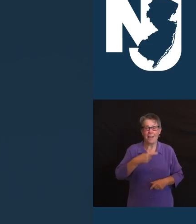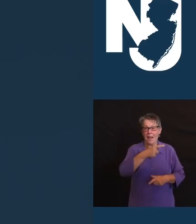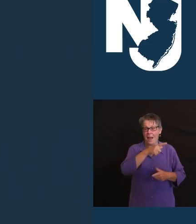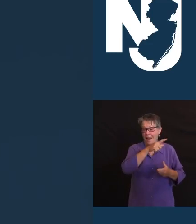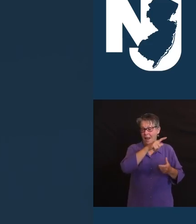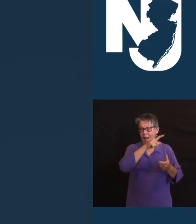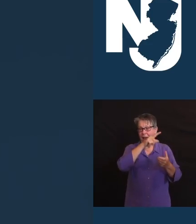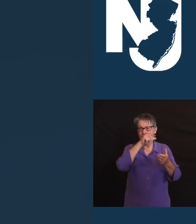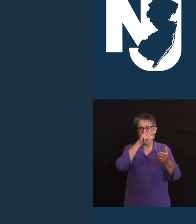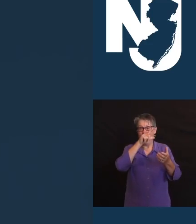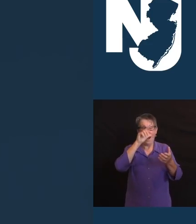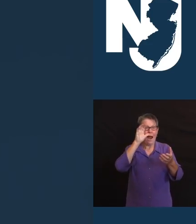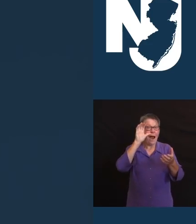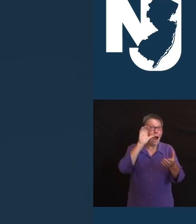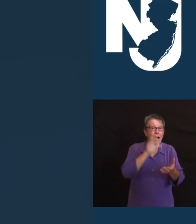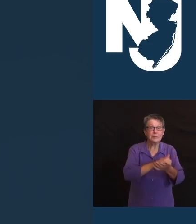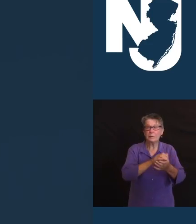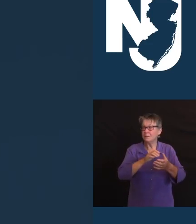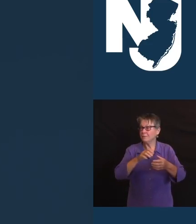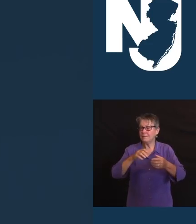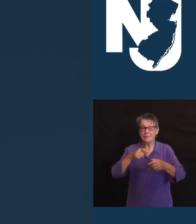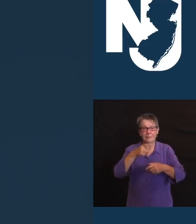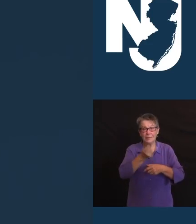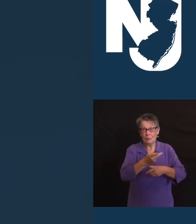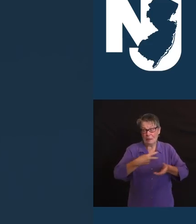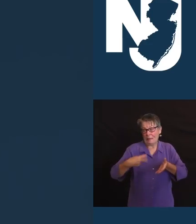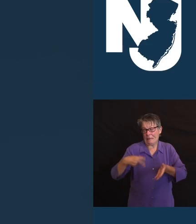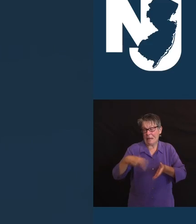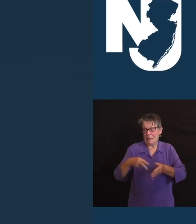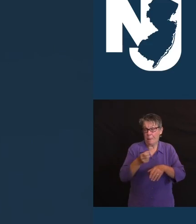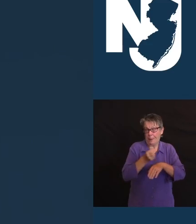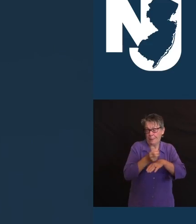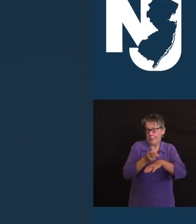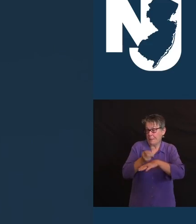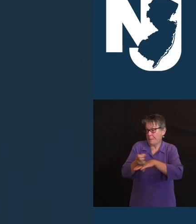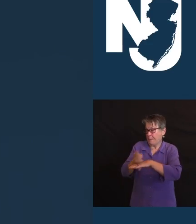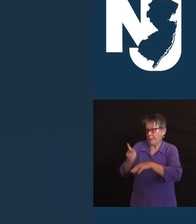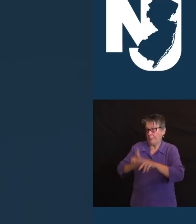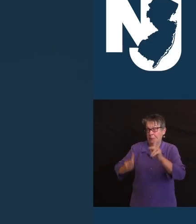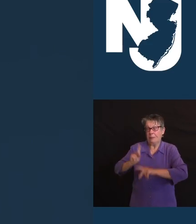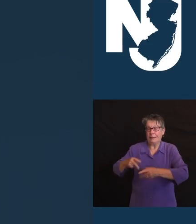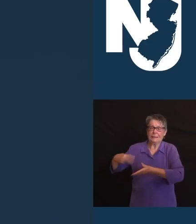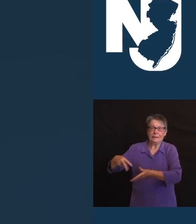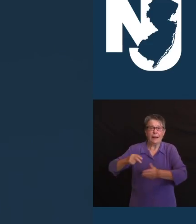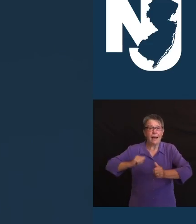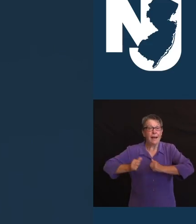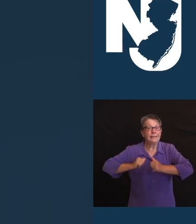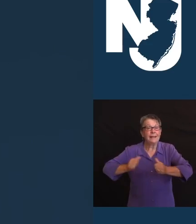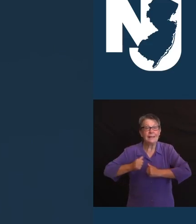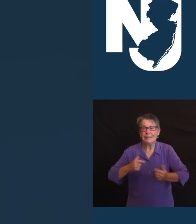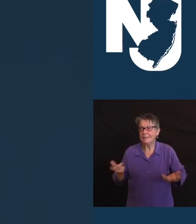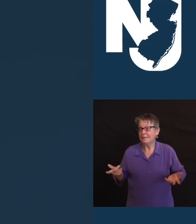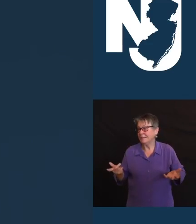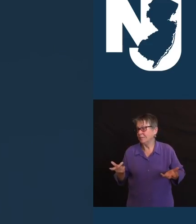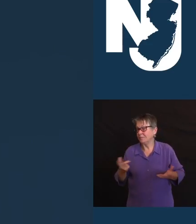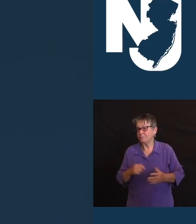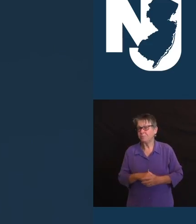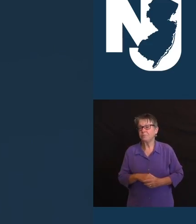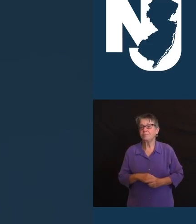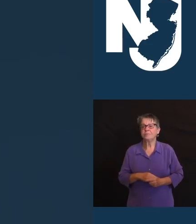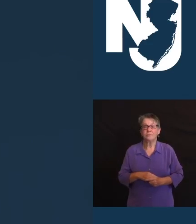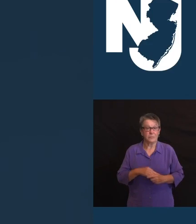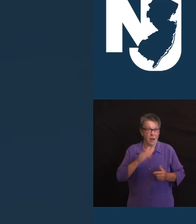would watch them with awe. So Francesca leaves behind her husband, Antonio, and their